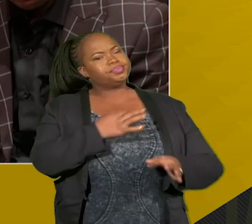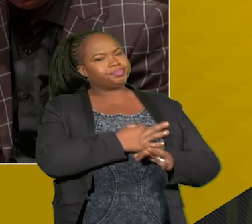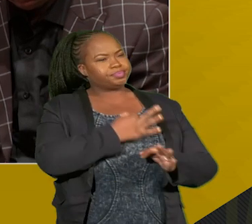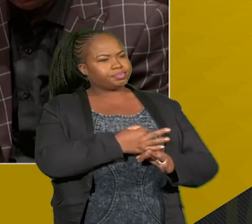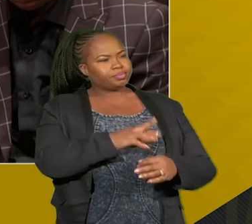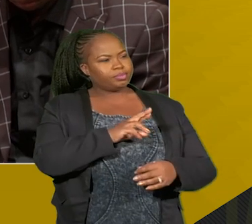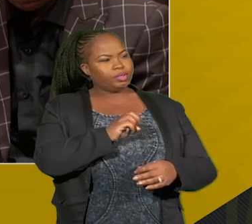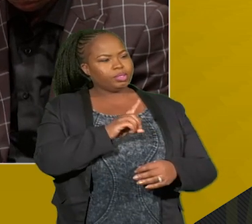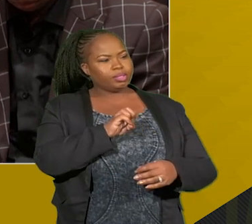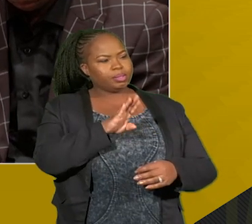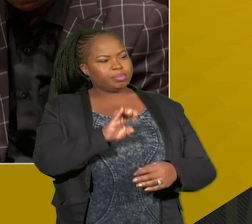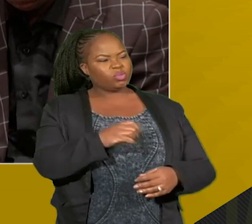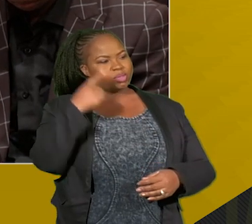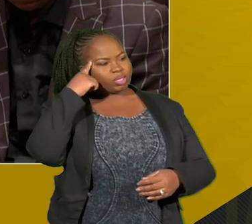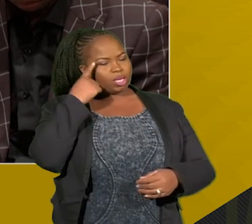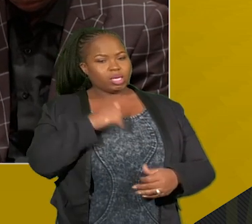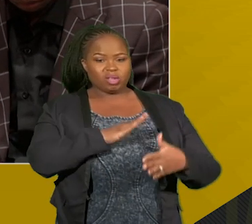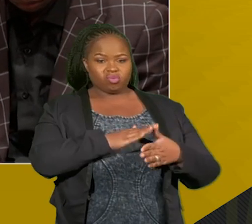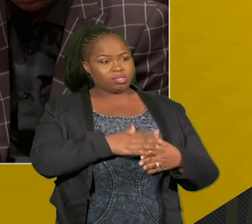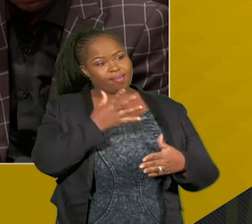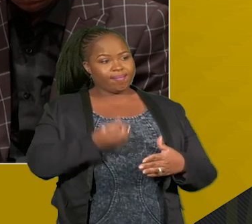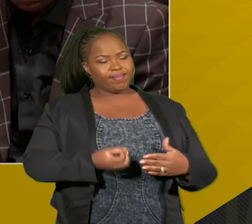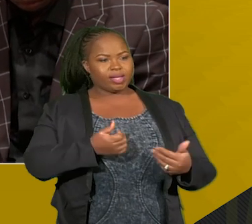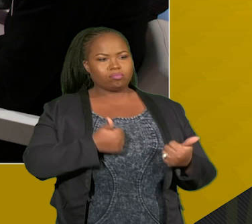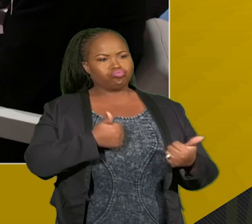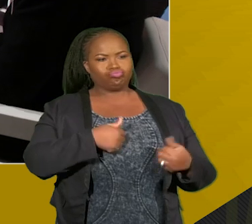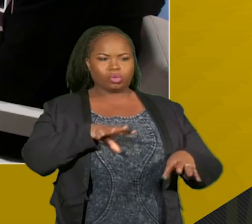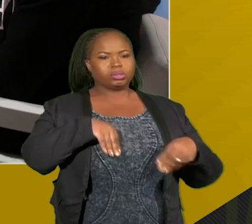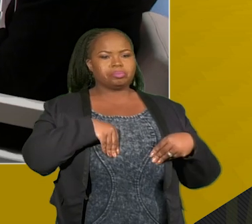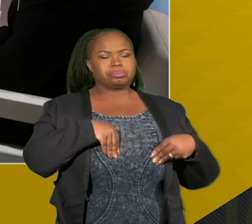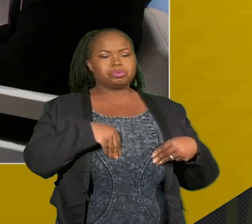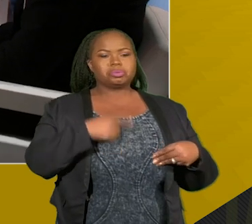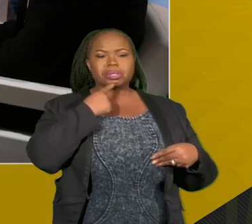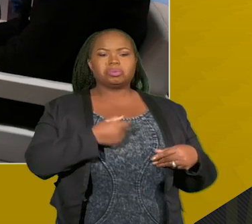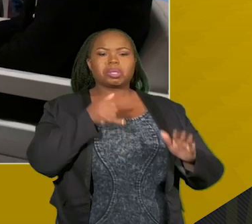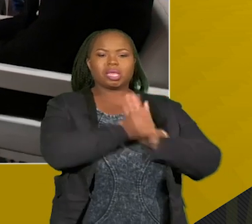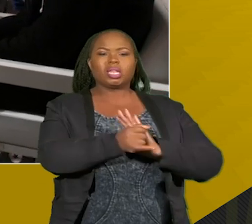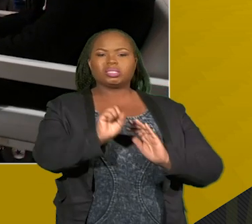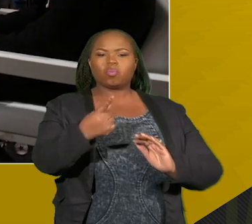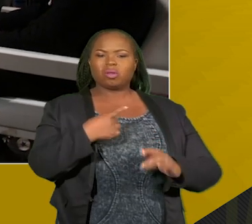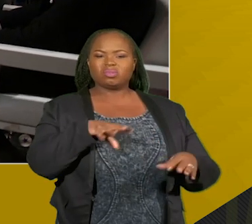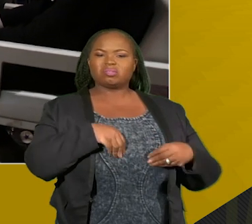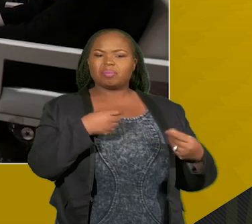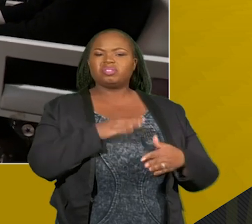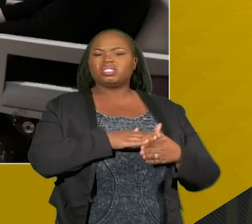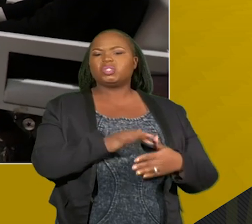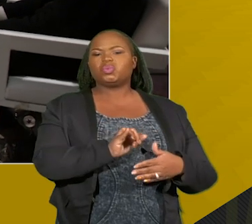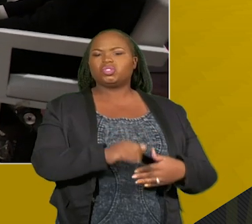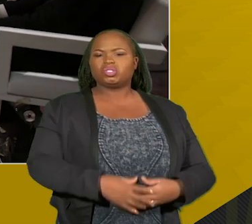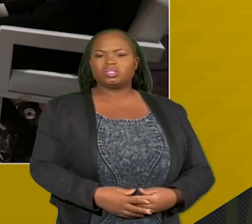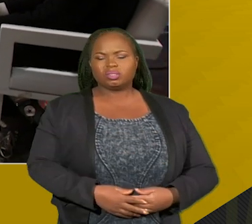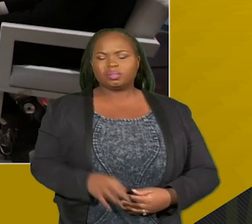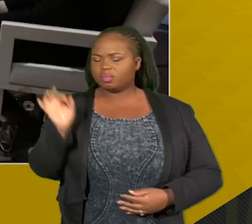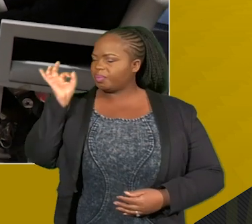Is there ever a good enough reason ya gore monna a ka teya mosadi a ka bolaya mosadi? Hantlentle ha